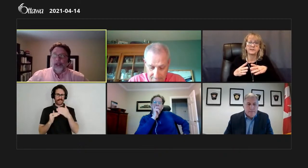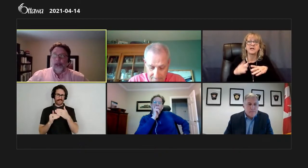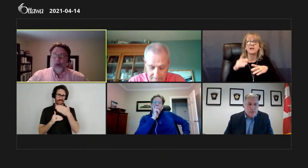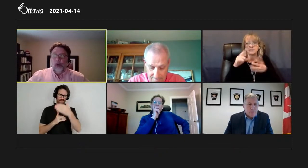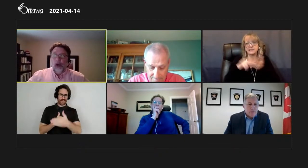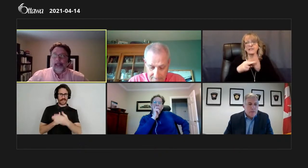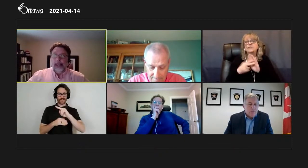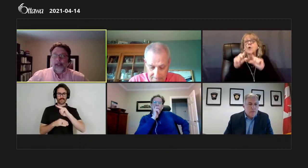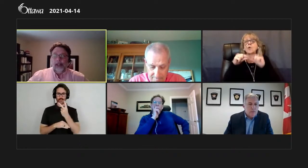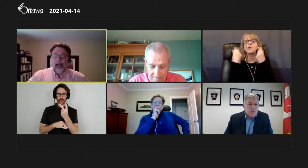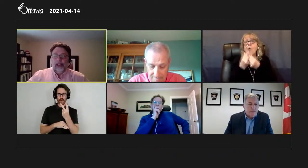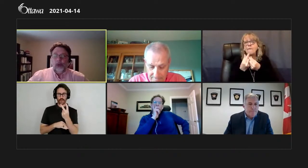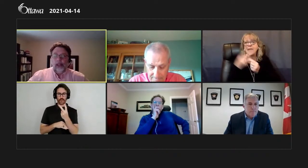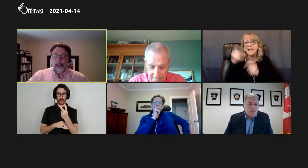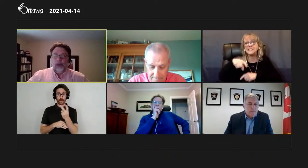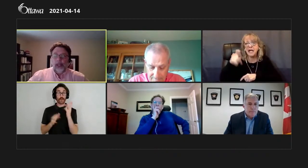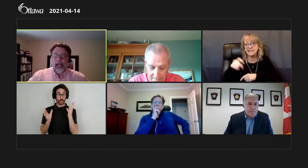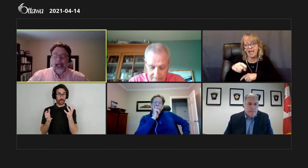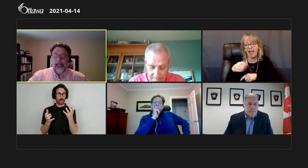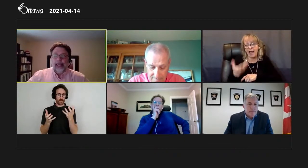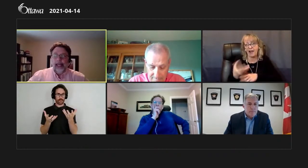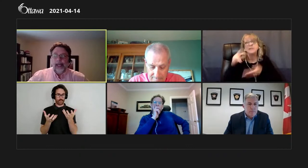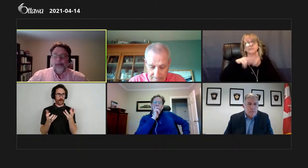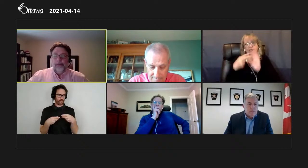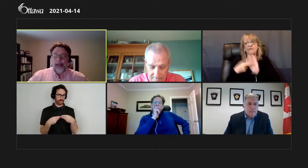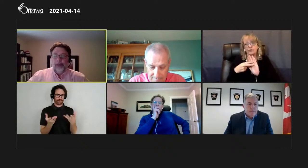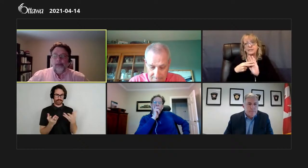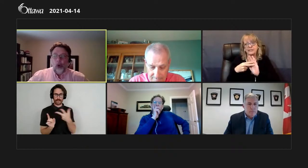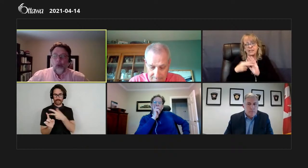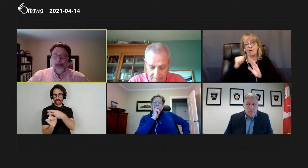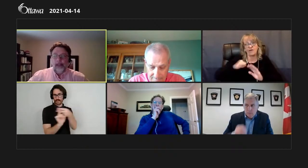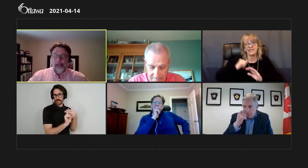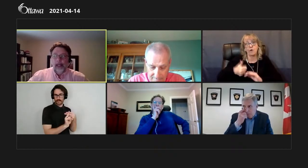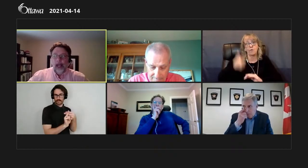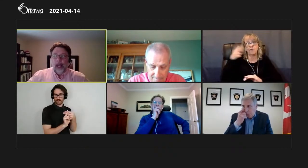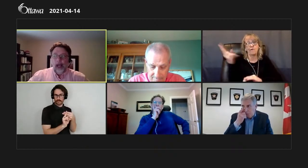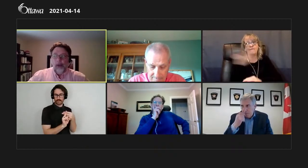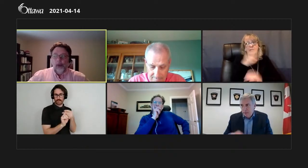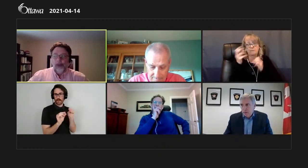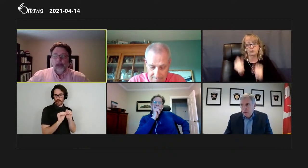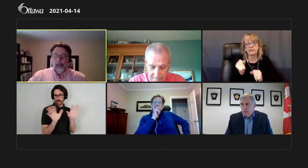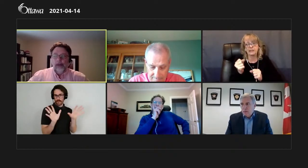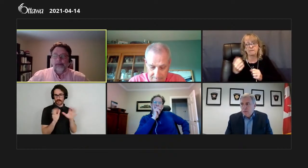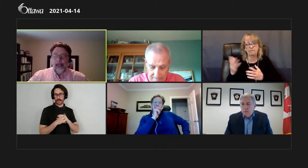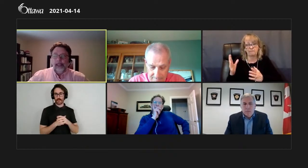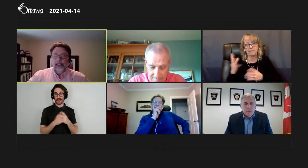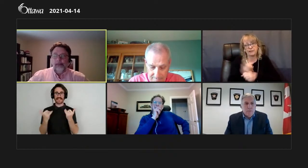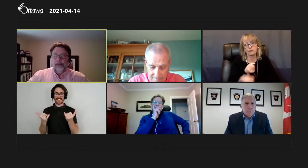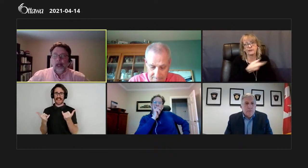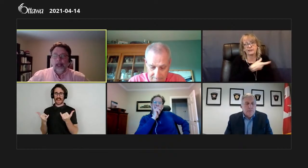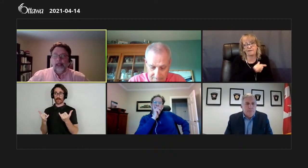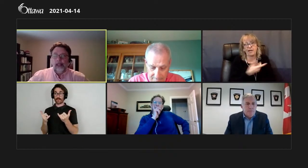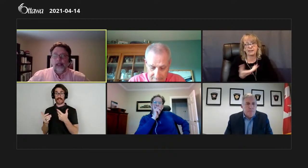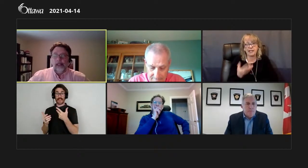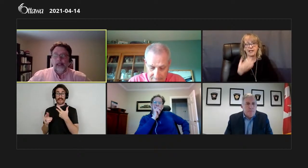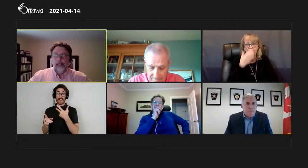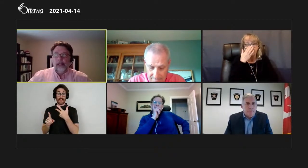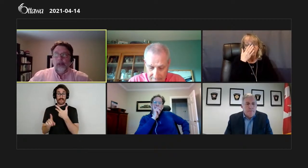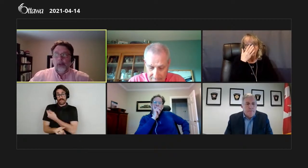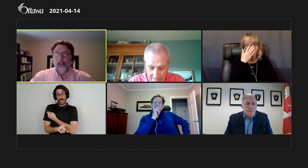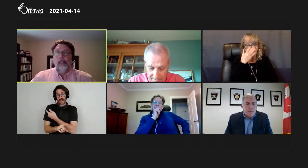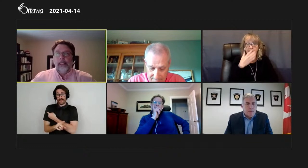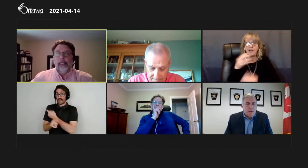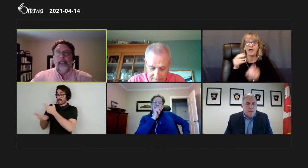And certainly we want to get to that as quickly as we can. At the moment, with our limited vaccine supply,